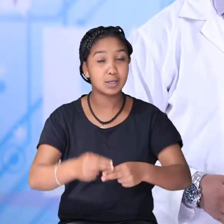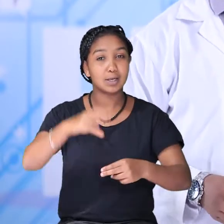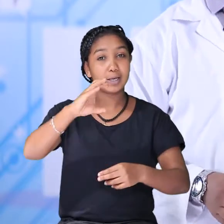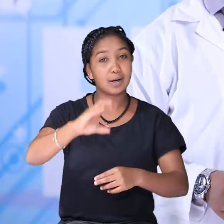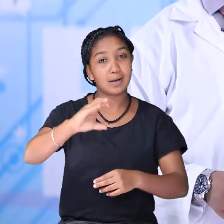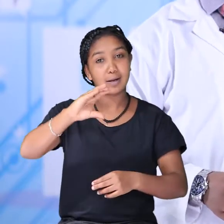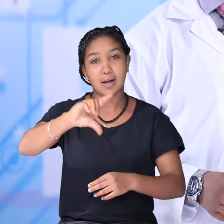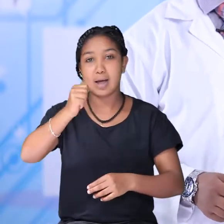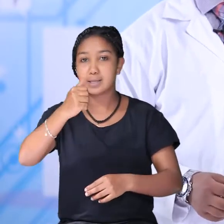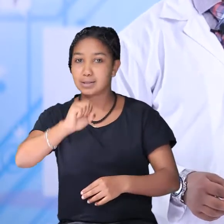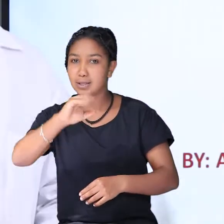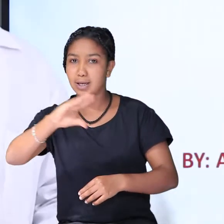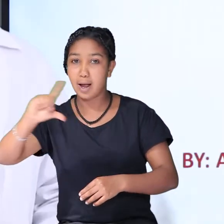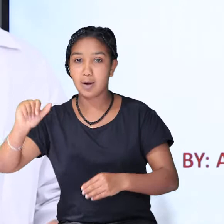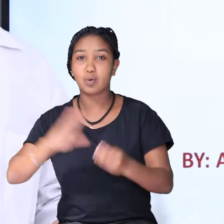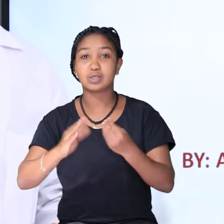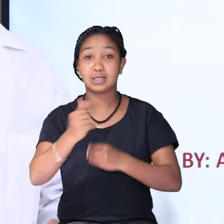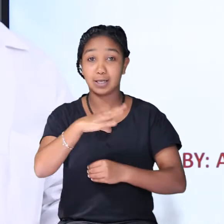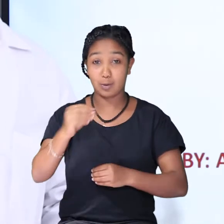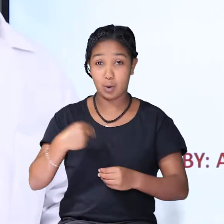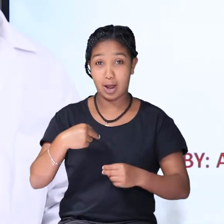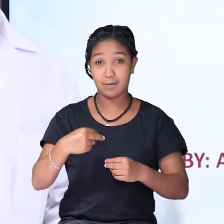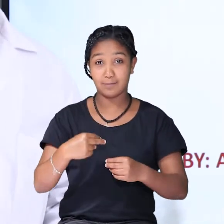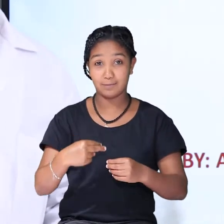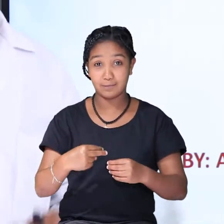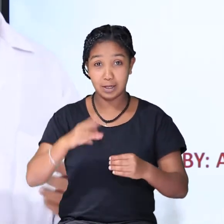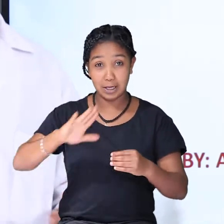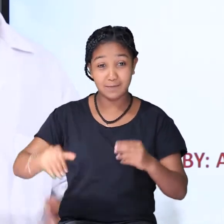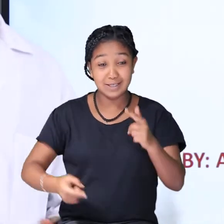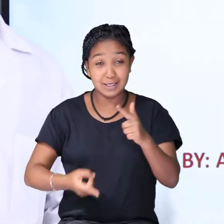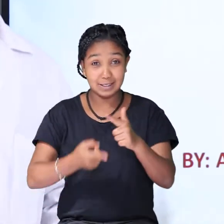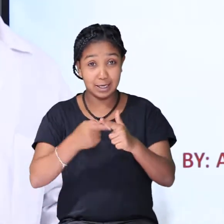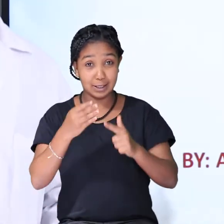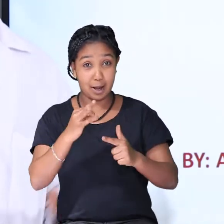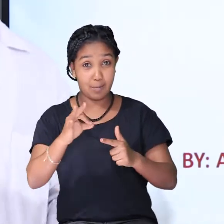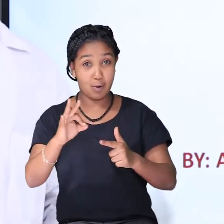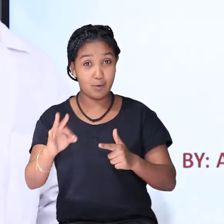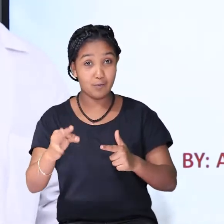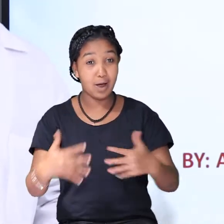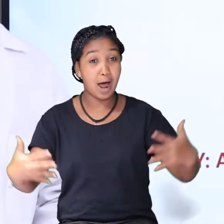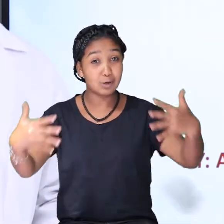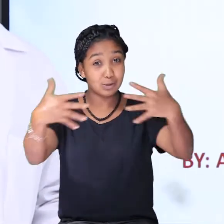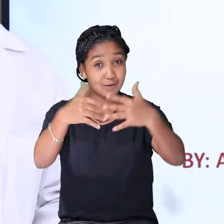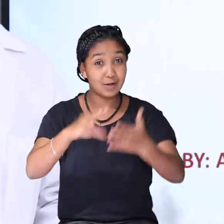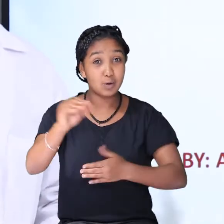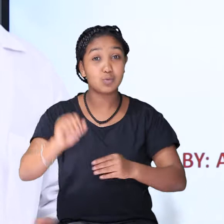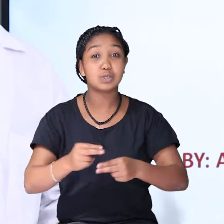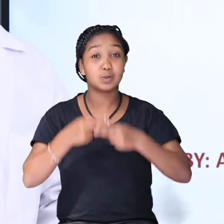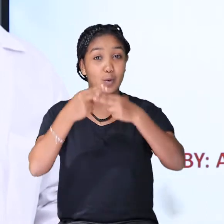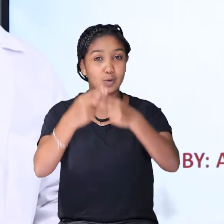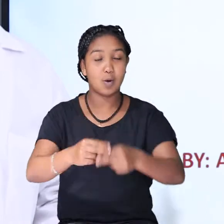conditioning. And we have left with the second type of associative learning, which is